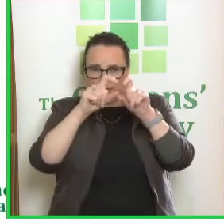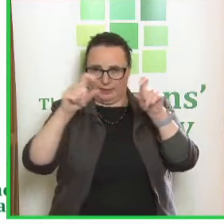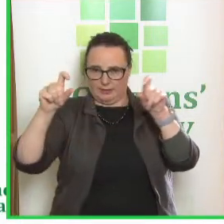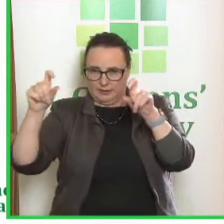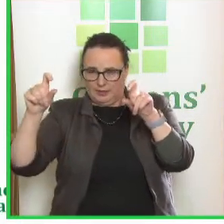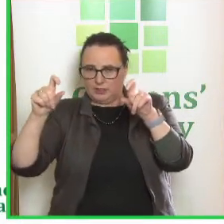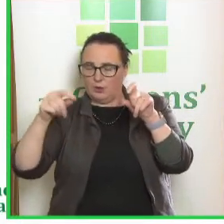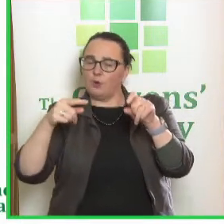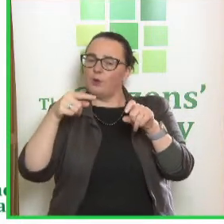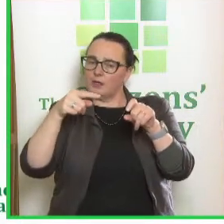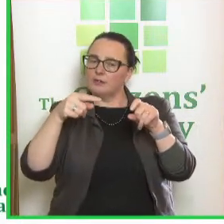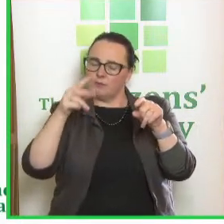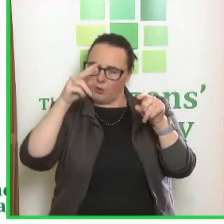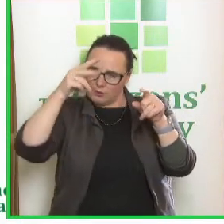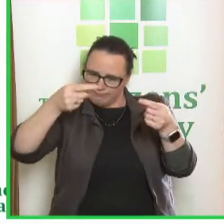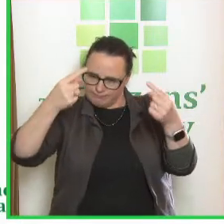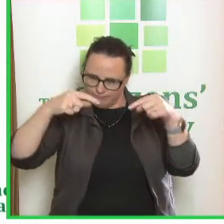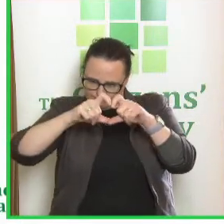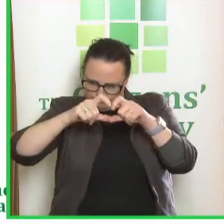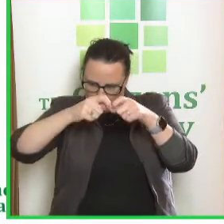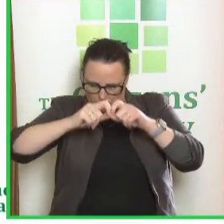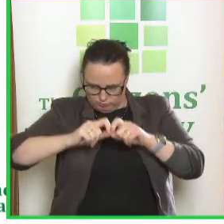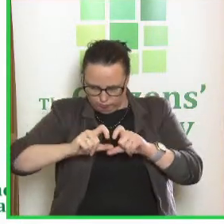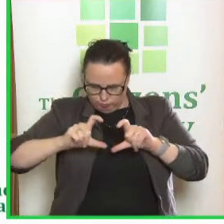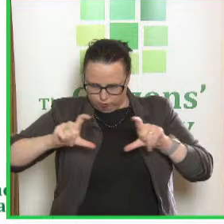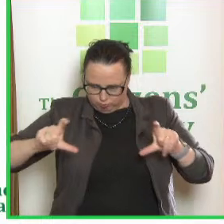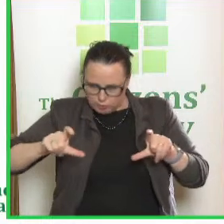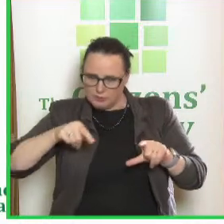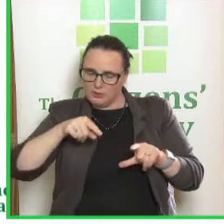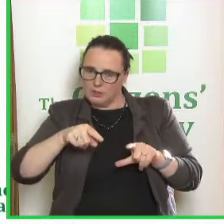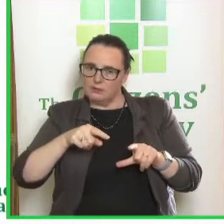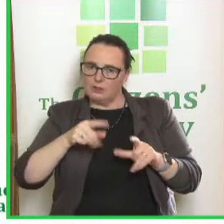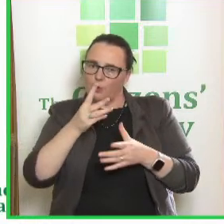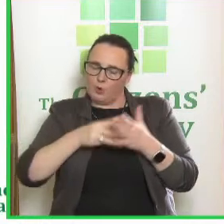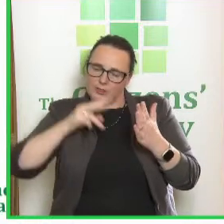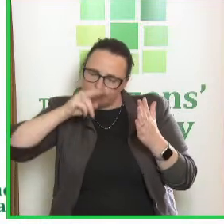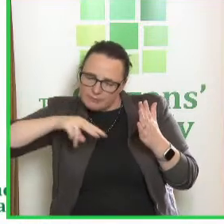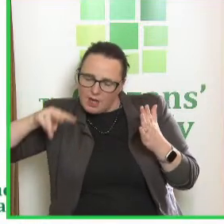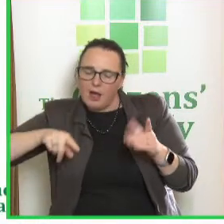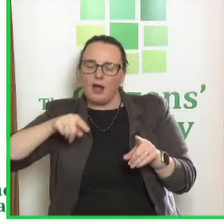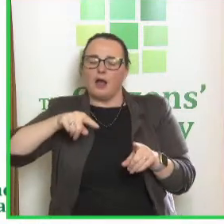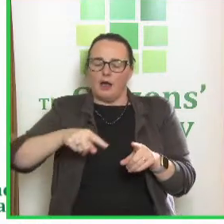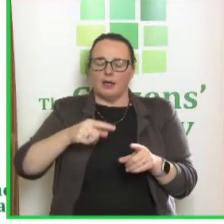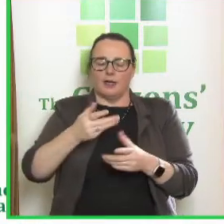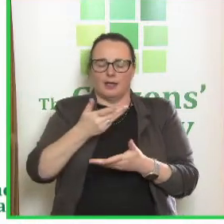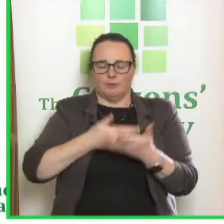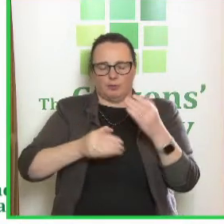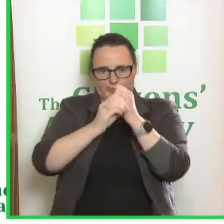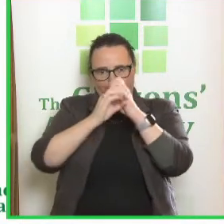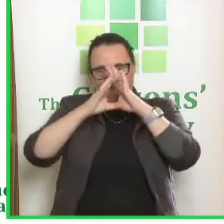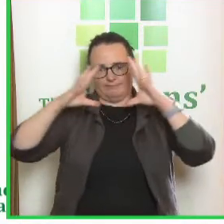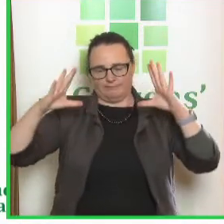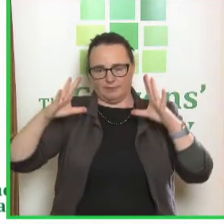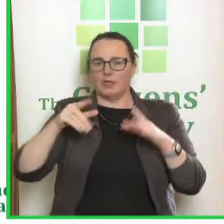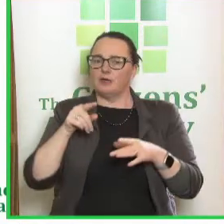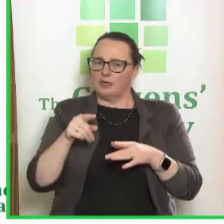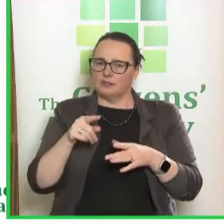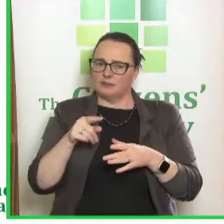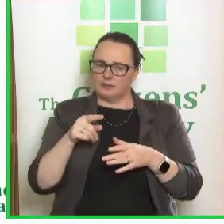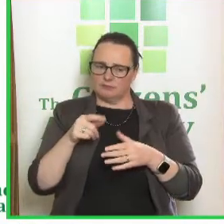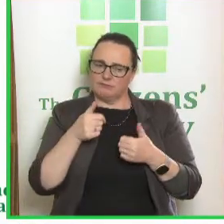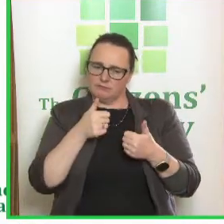out for each and every one of the 36 recommendations. And that's important, I think, to the members of the Citizens' Assembly, because they spend so much